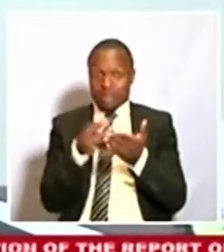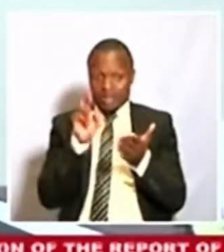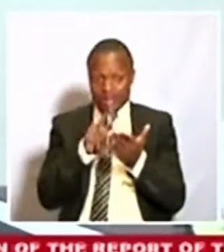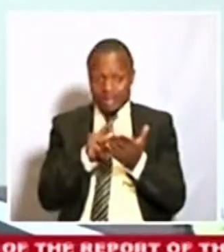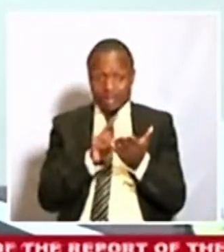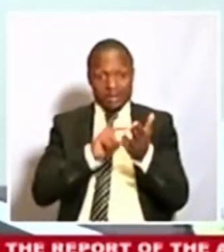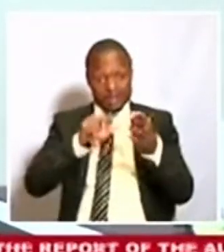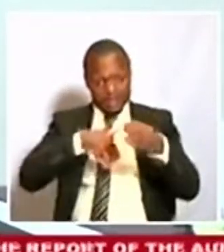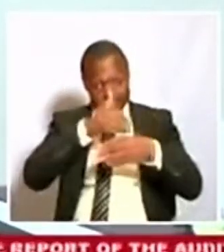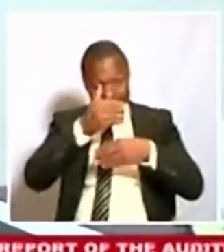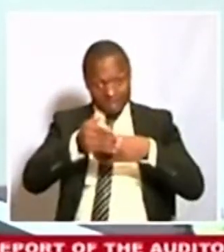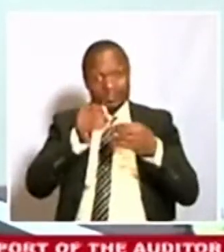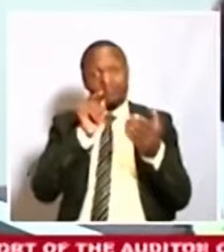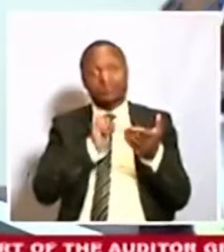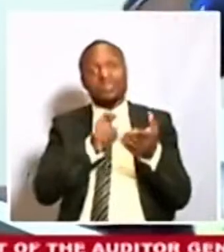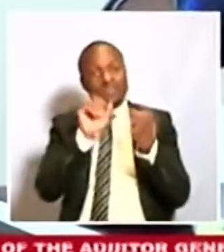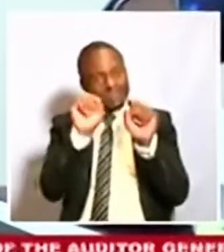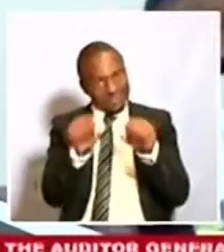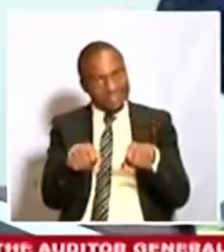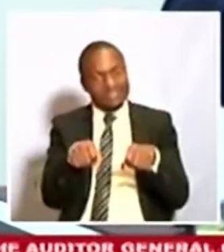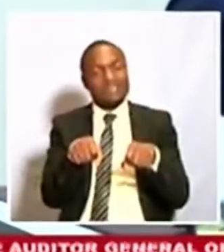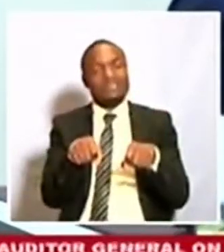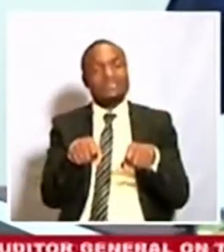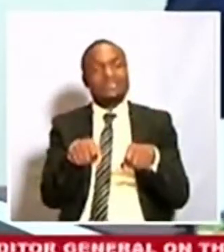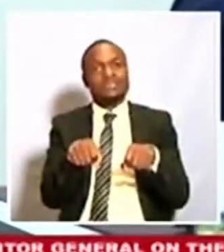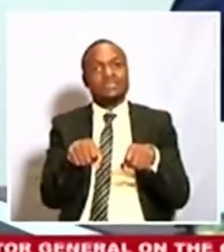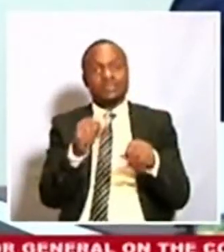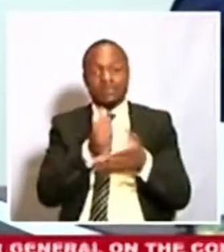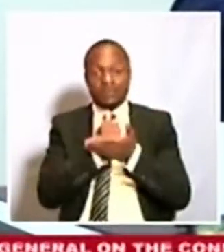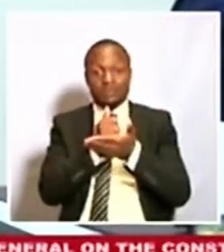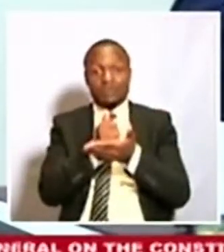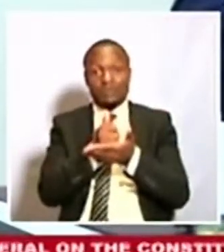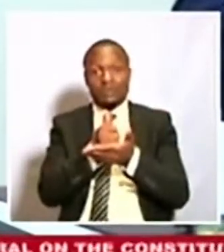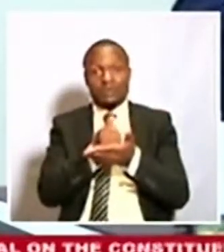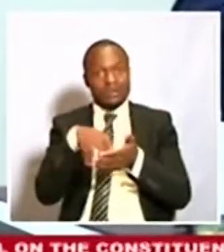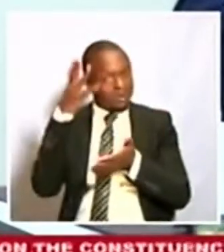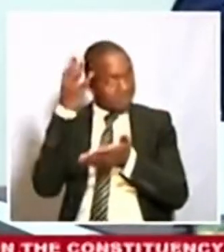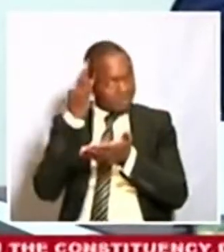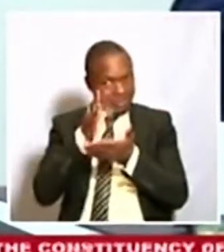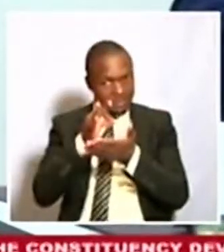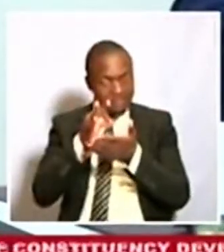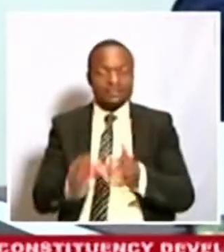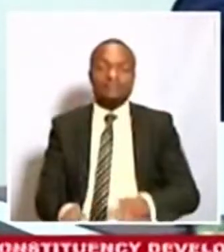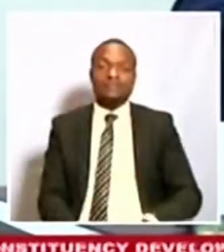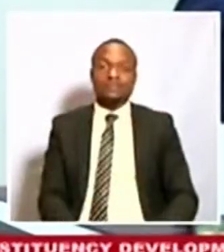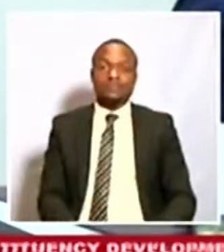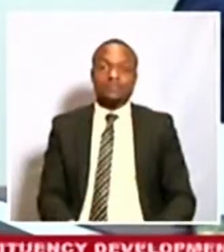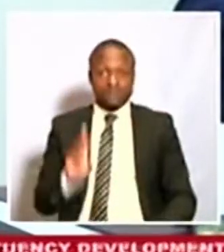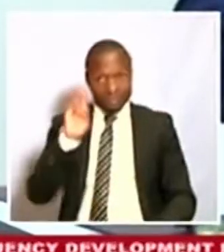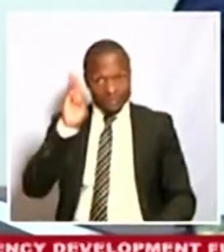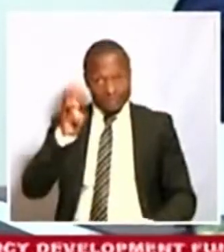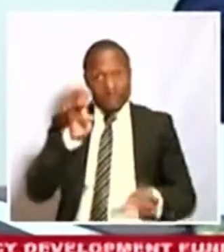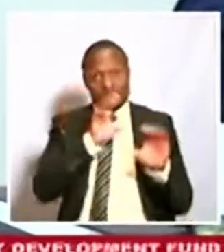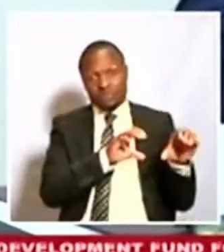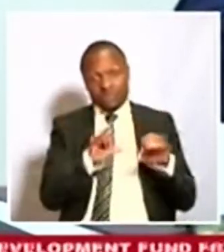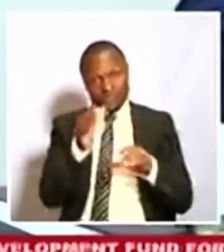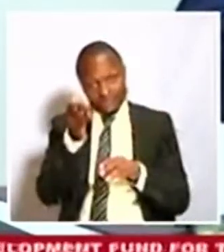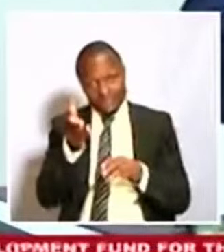report out of it so that we assist our secretariat. We'll do that, Chair.